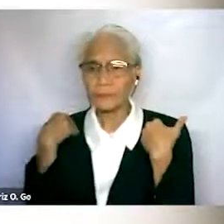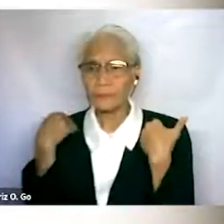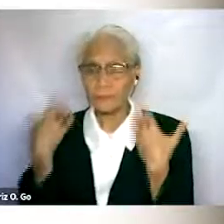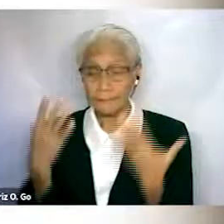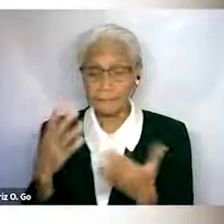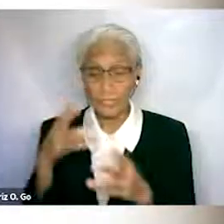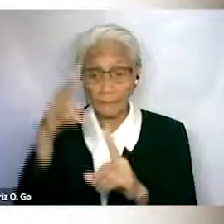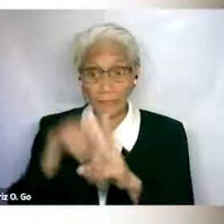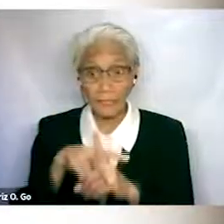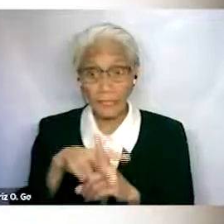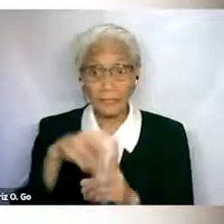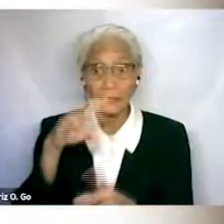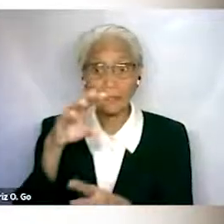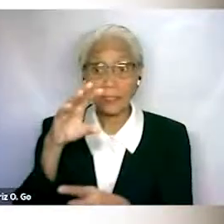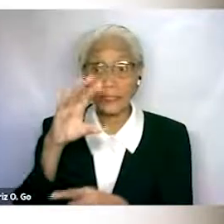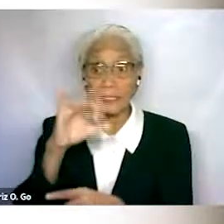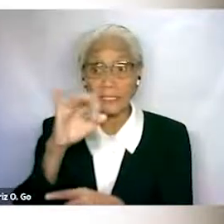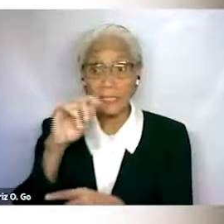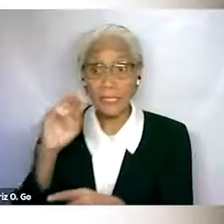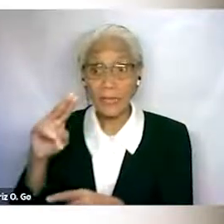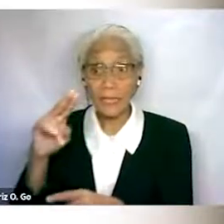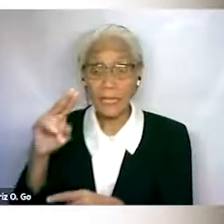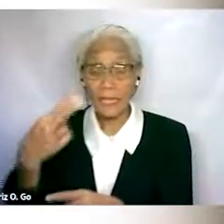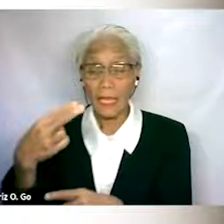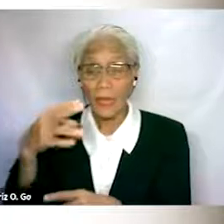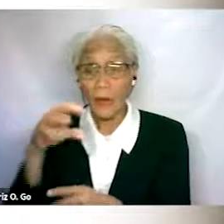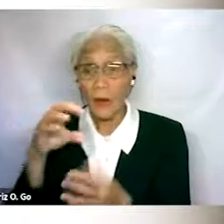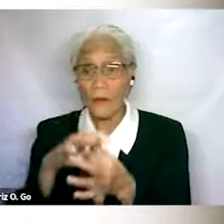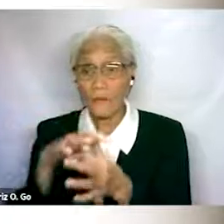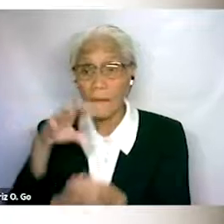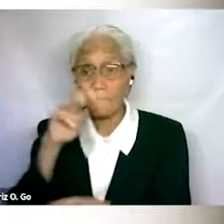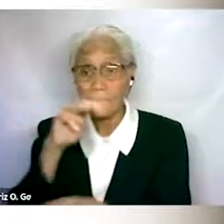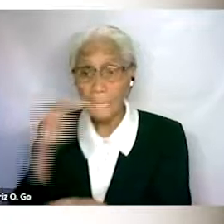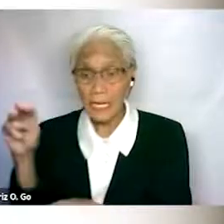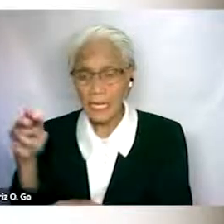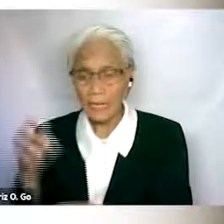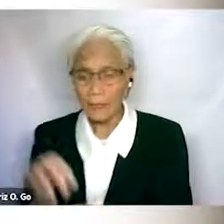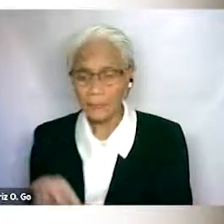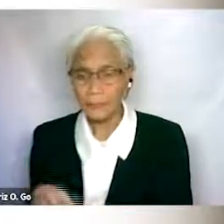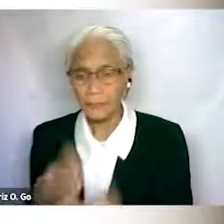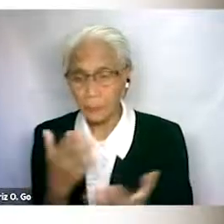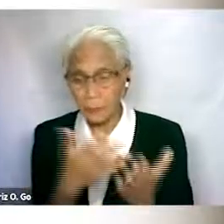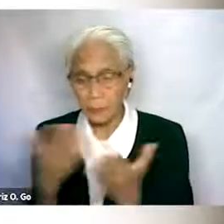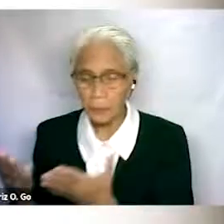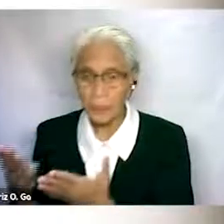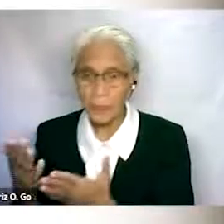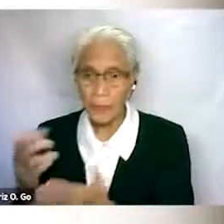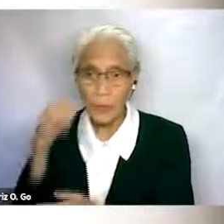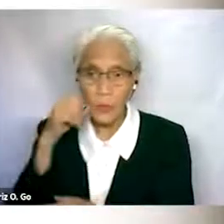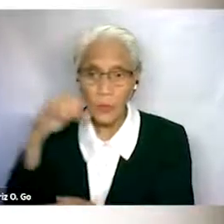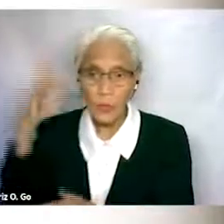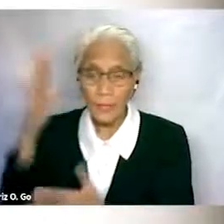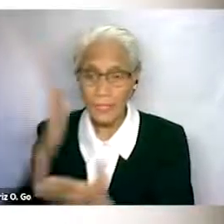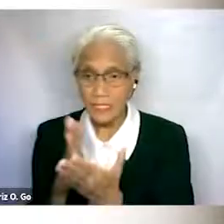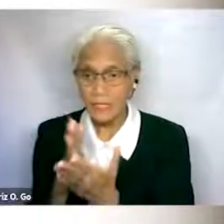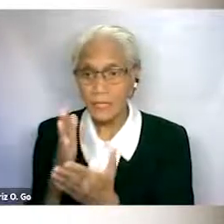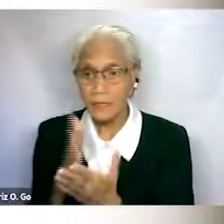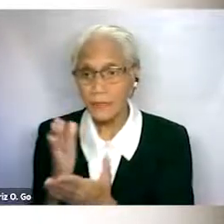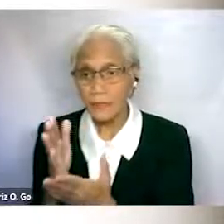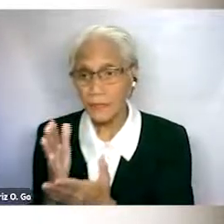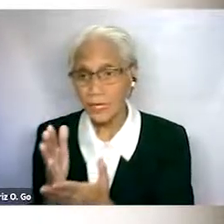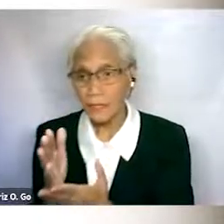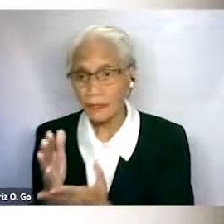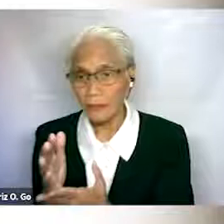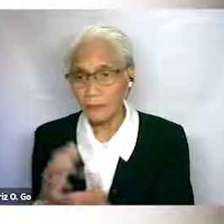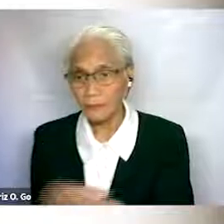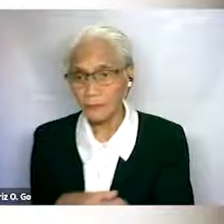of reporting, and I see that from the audience, a lot are members of organizations, UN bodies, and UN agencies. Some of you are already